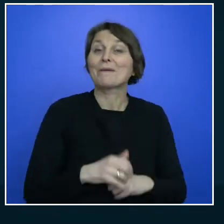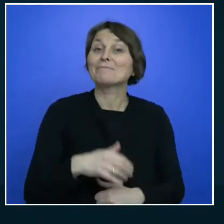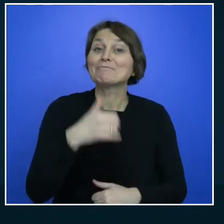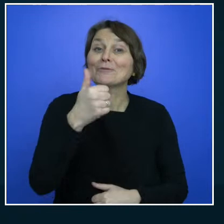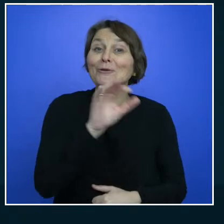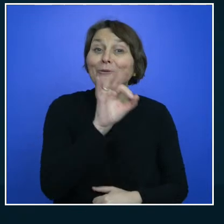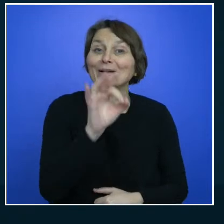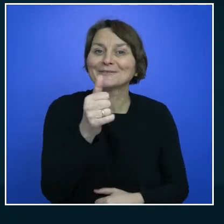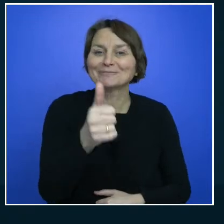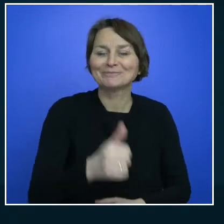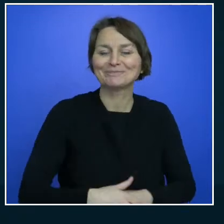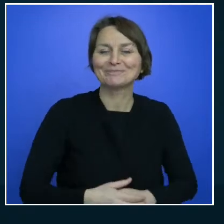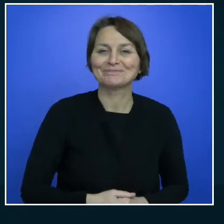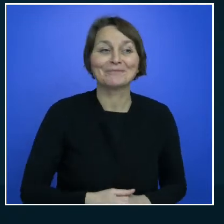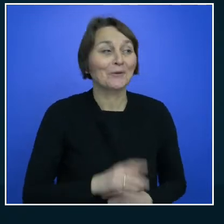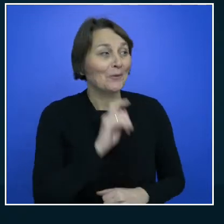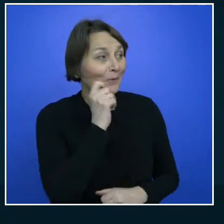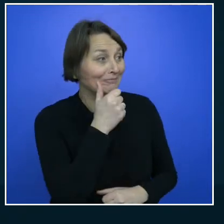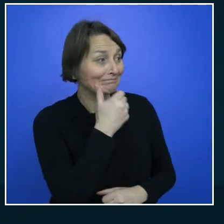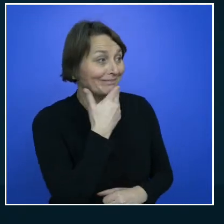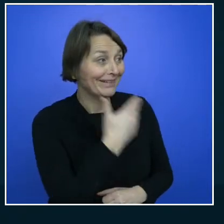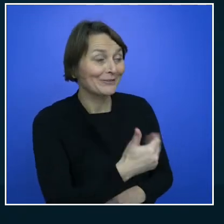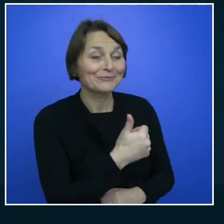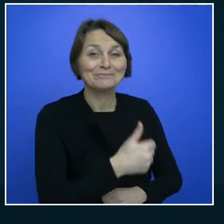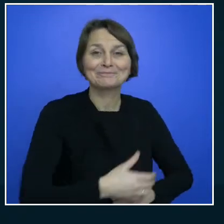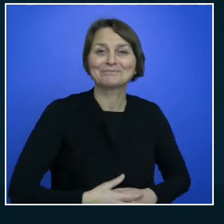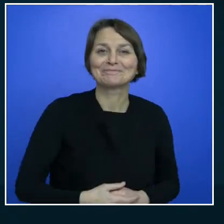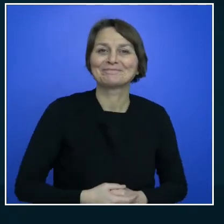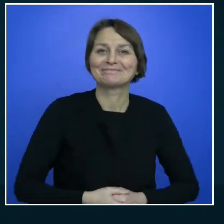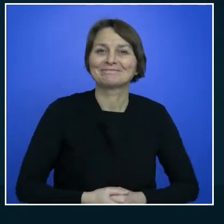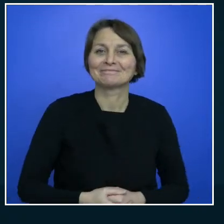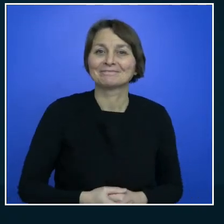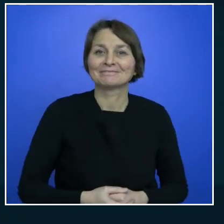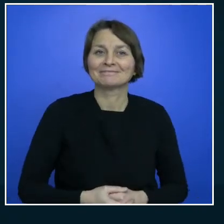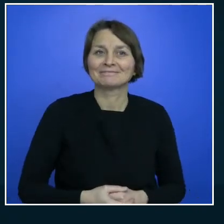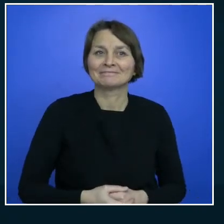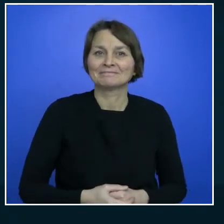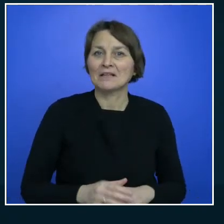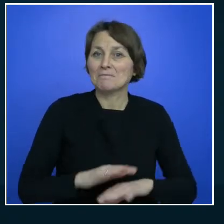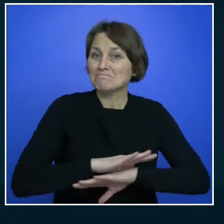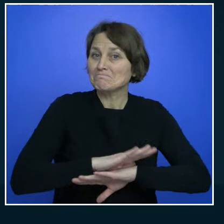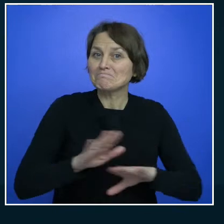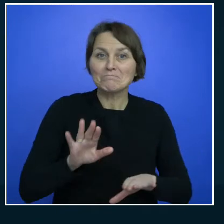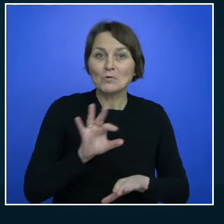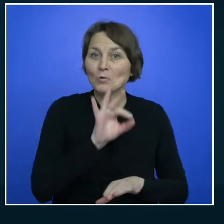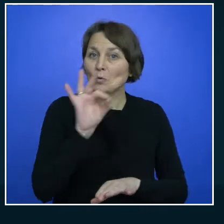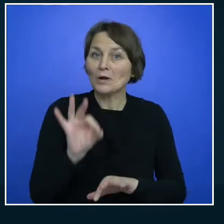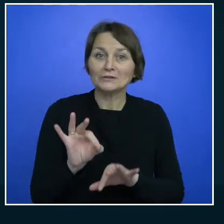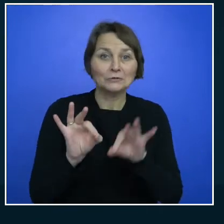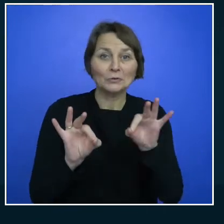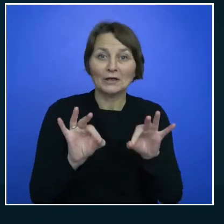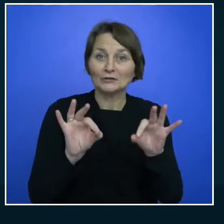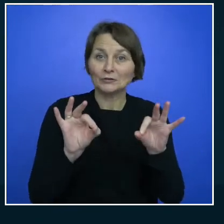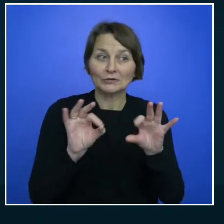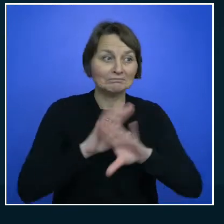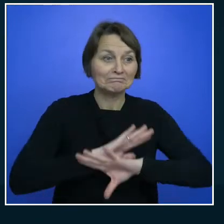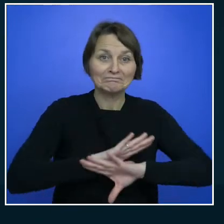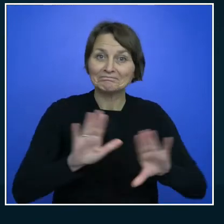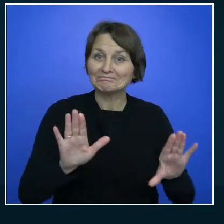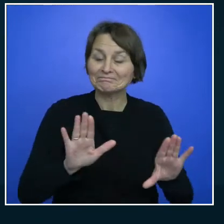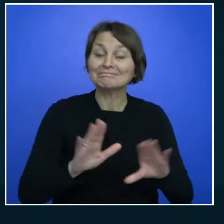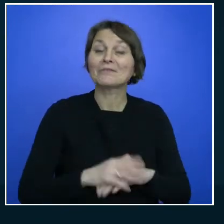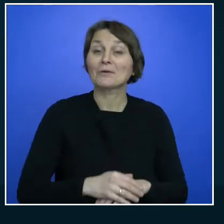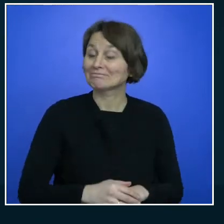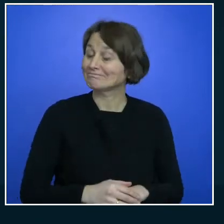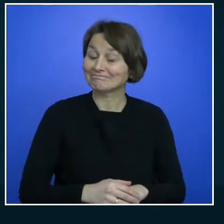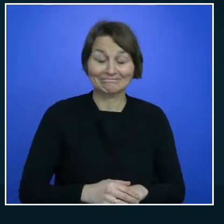right, cool, thanks. Well, I think no more questions, Roland? No, that was the last one.